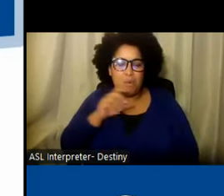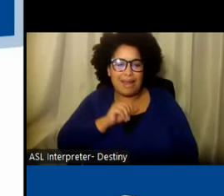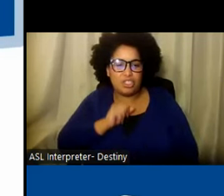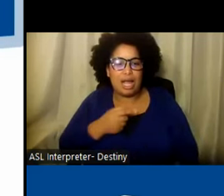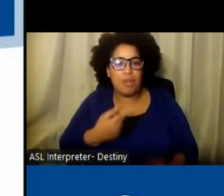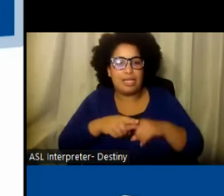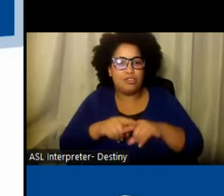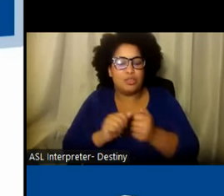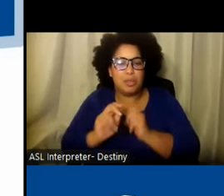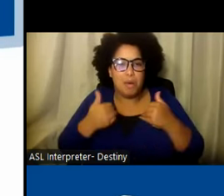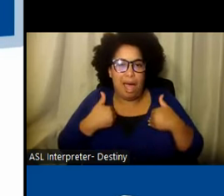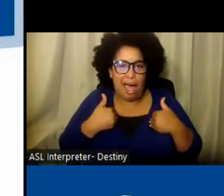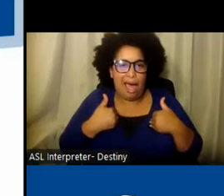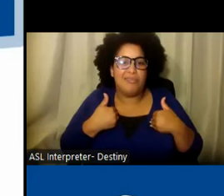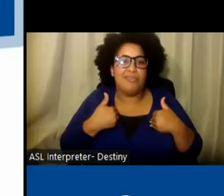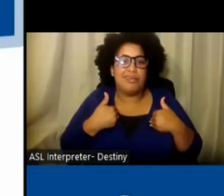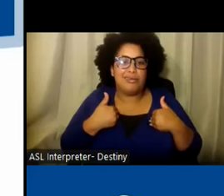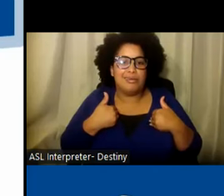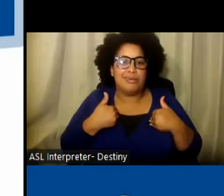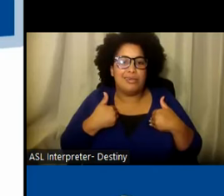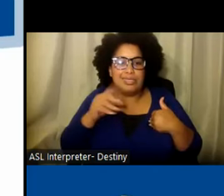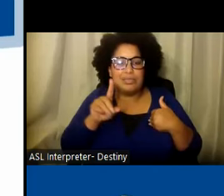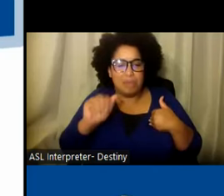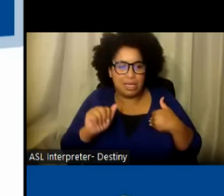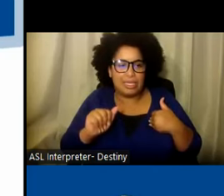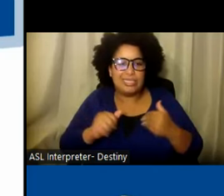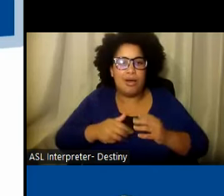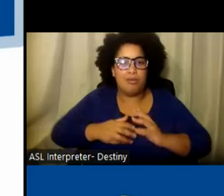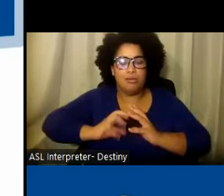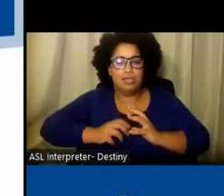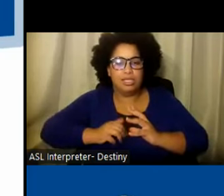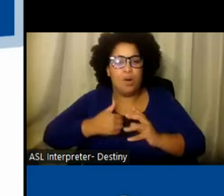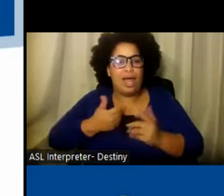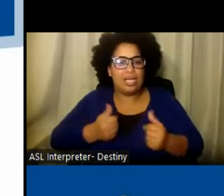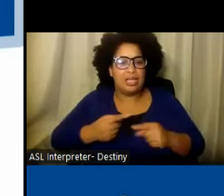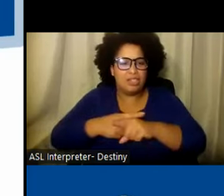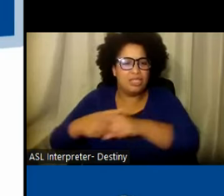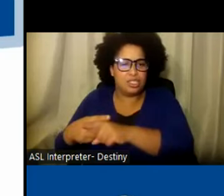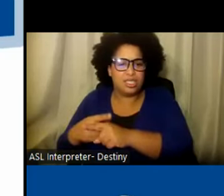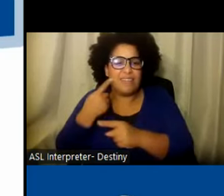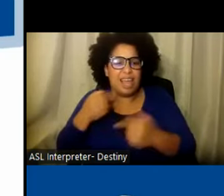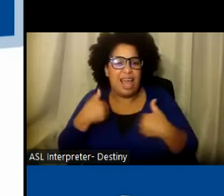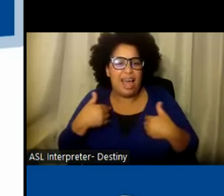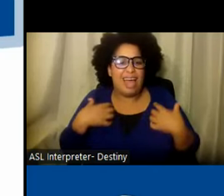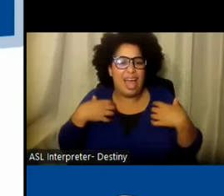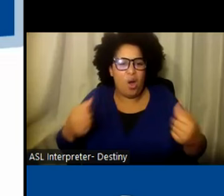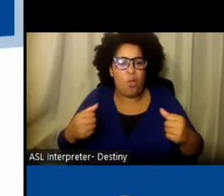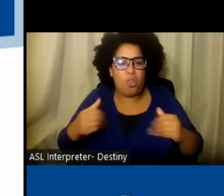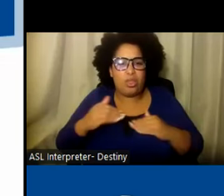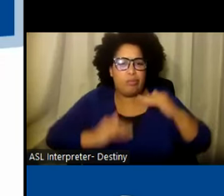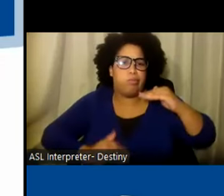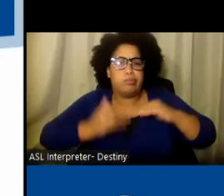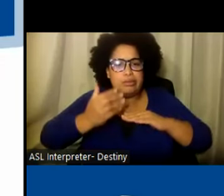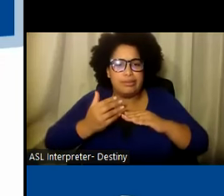disabilities. And we talked about health disparities for people with disabilities. So that was a really great opportunity for us to focus on that